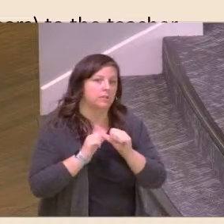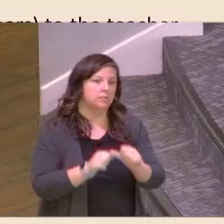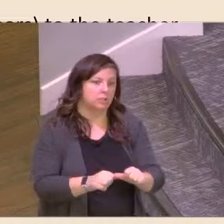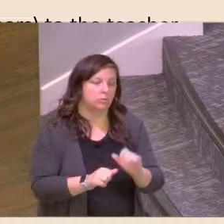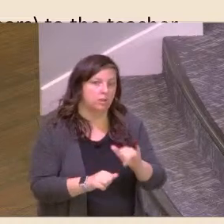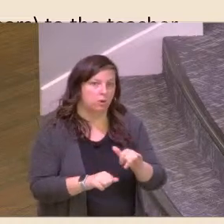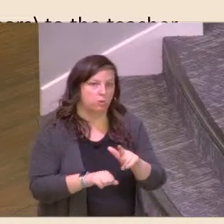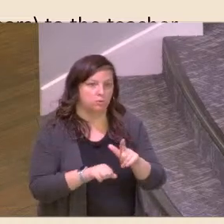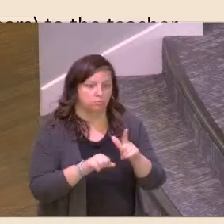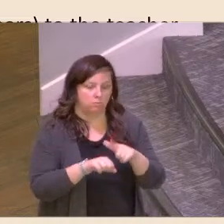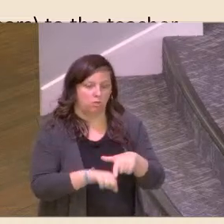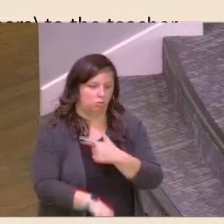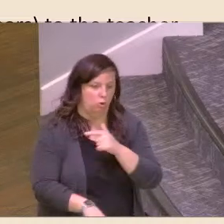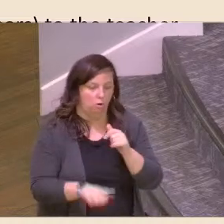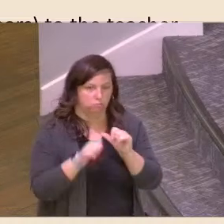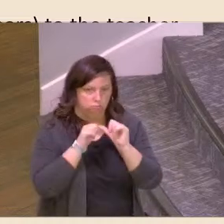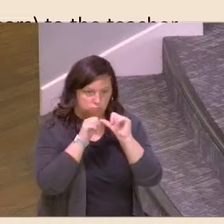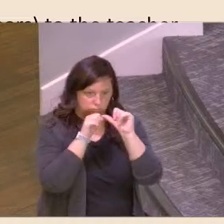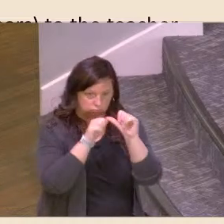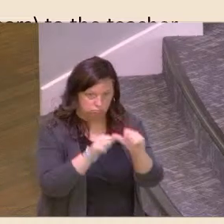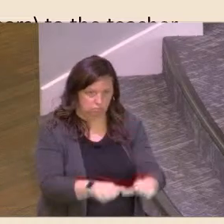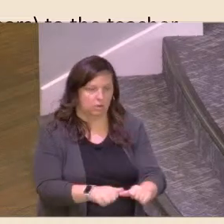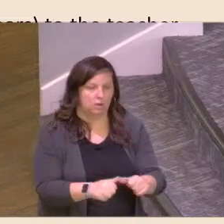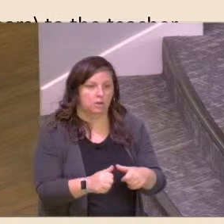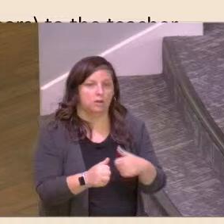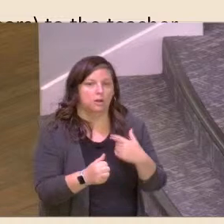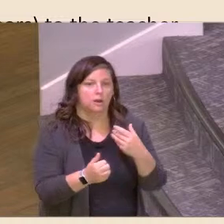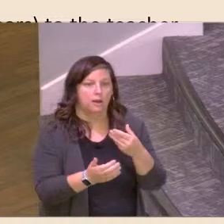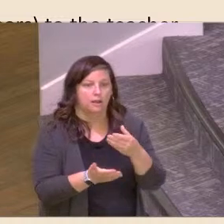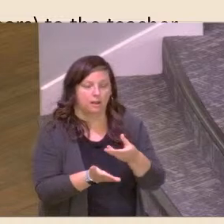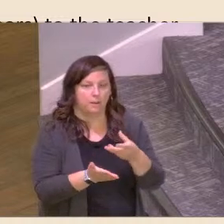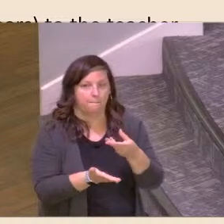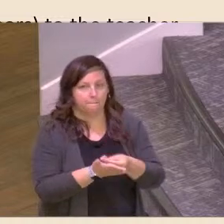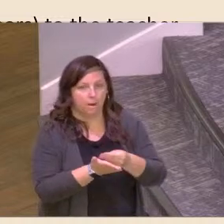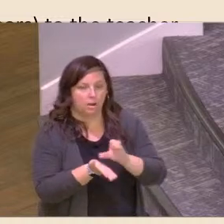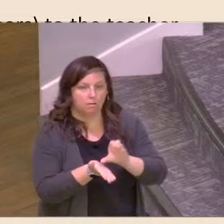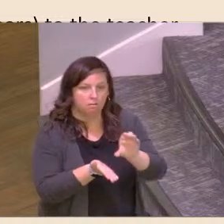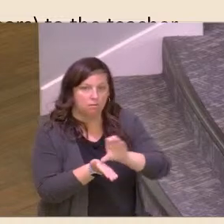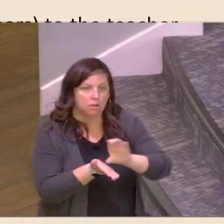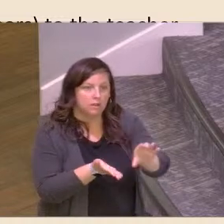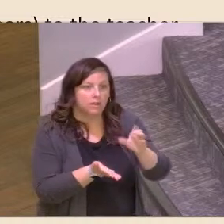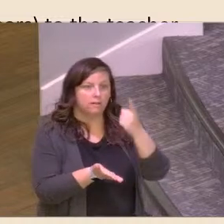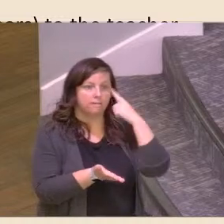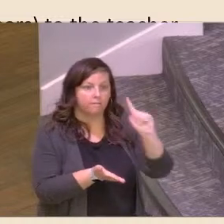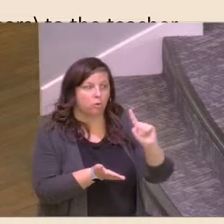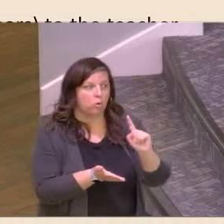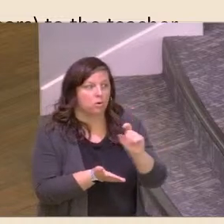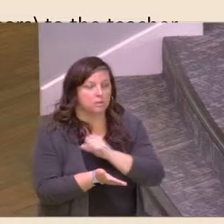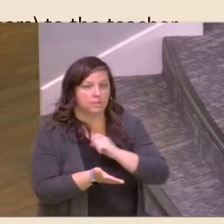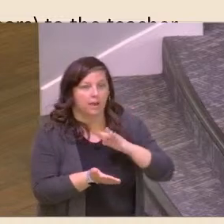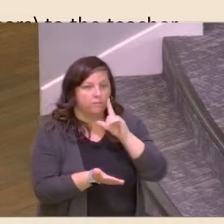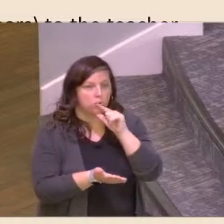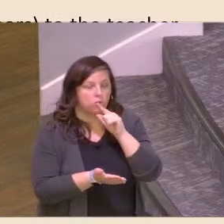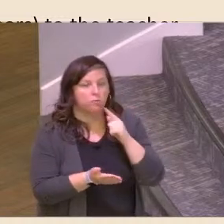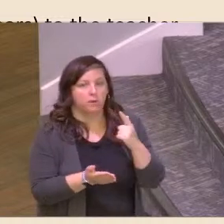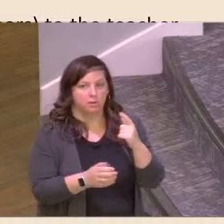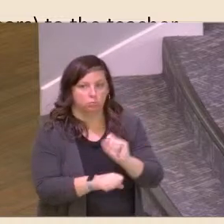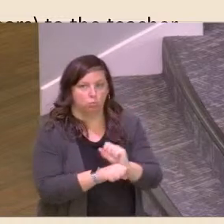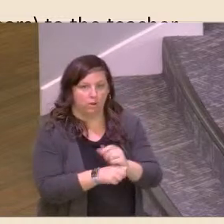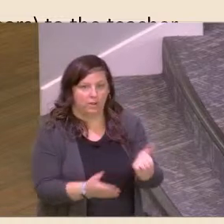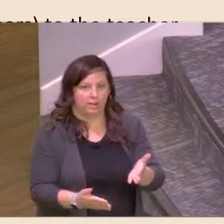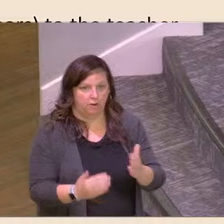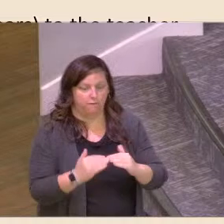certified employees that have maxed out beyond the 20 years for certified employees.